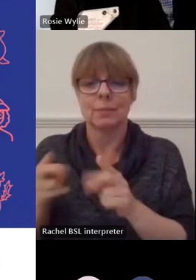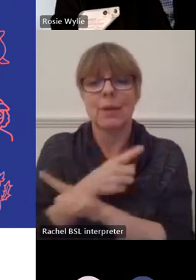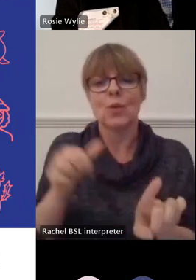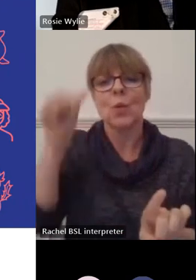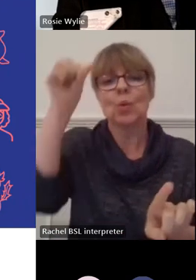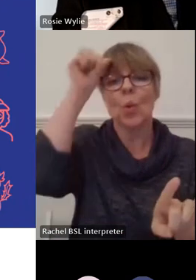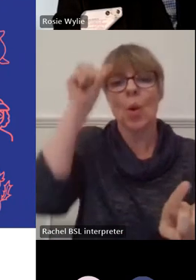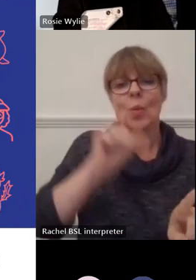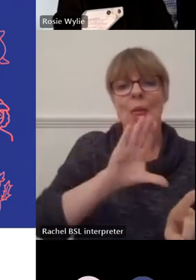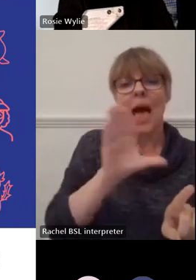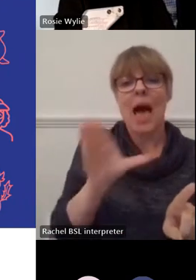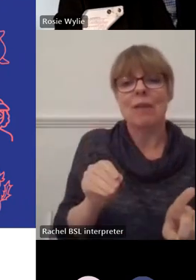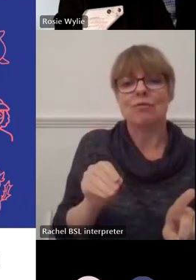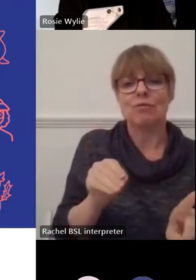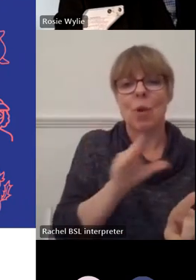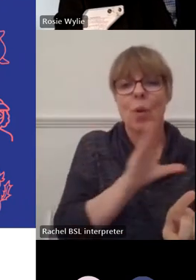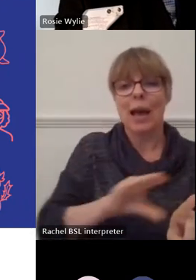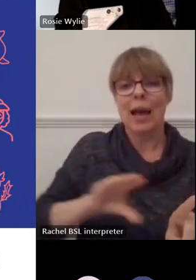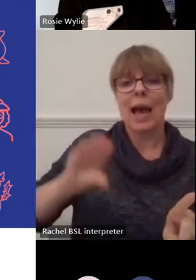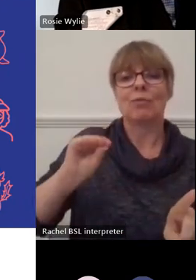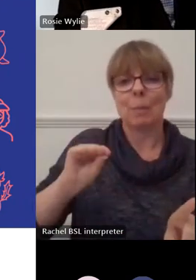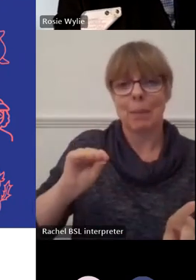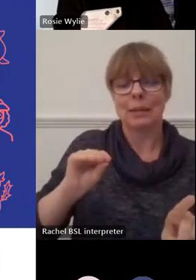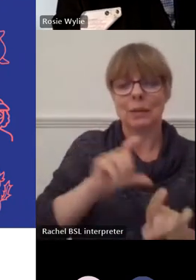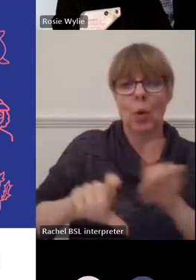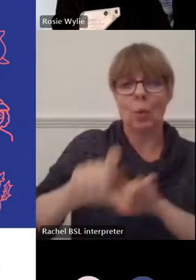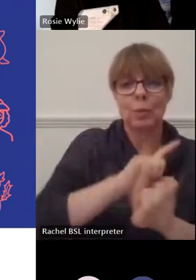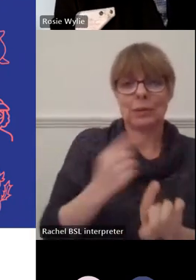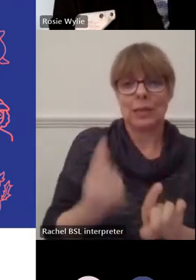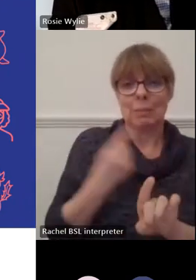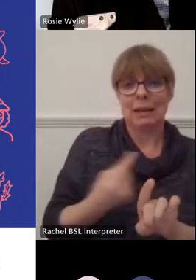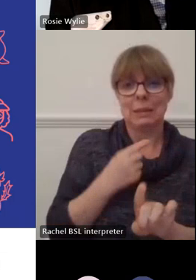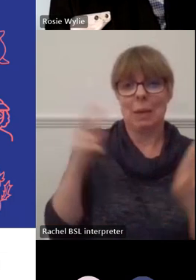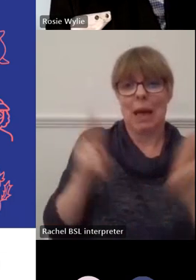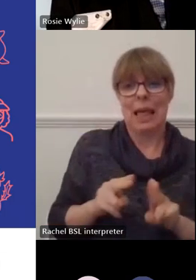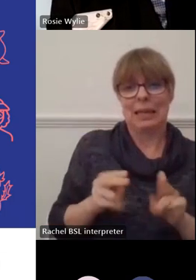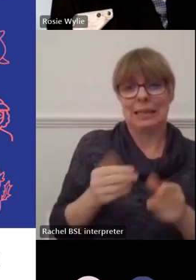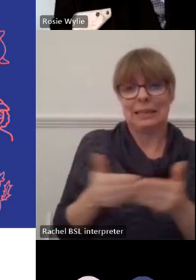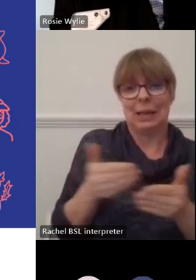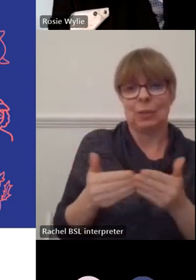I'm probably one of the people that speak less languages, and I speak three.